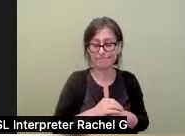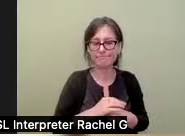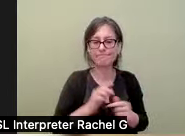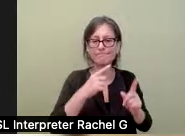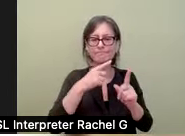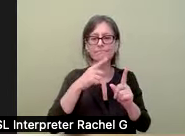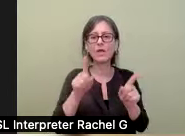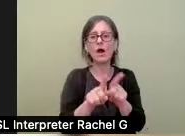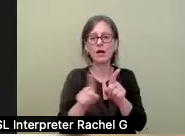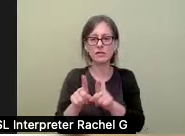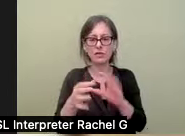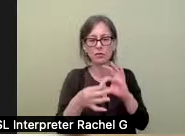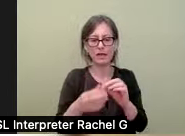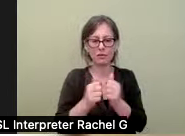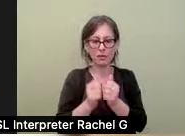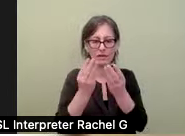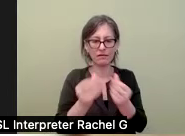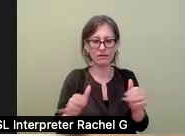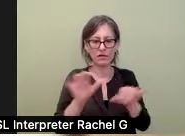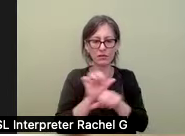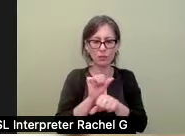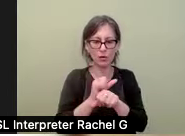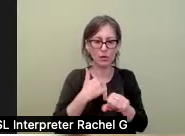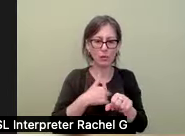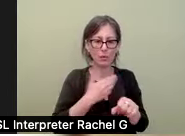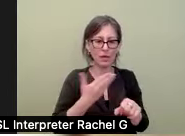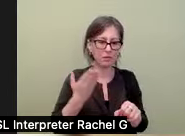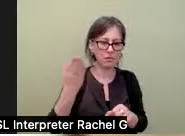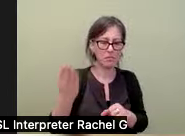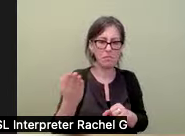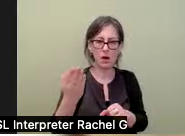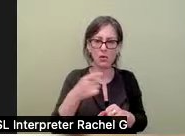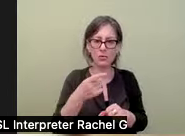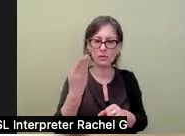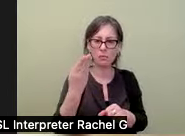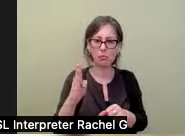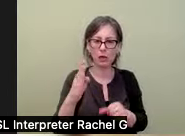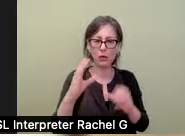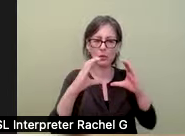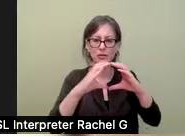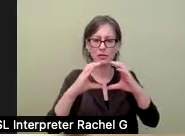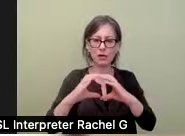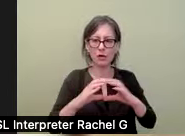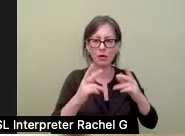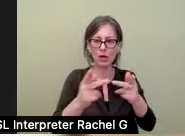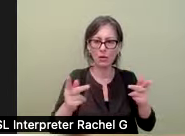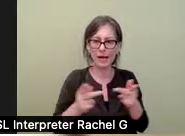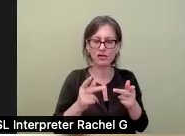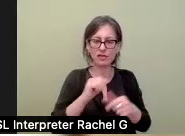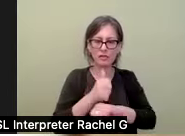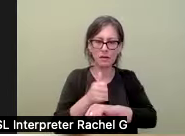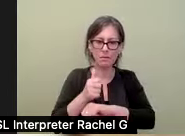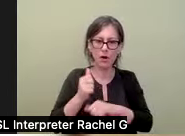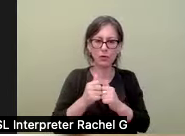Additionally, based on our field work, we're proposing these blue circle locations, which are marked by